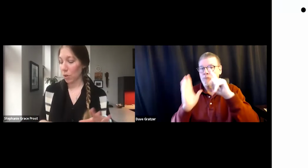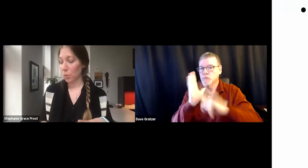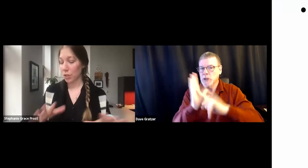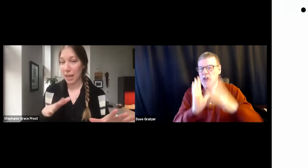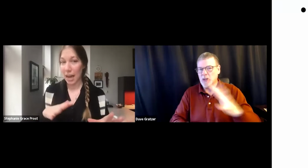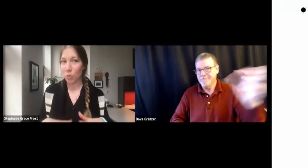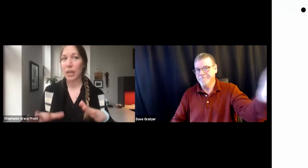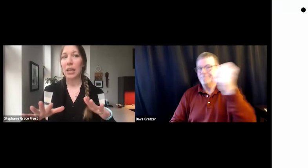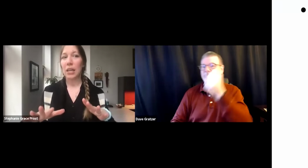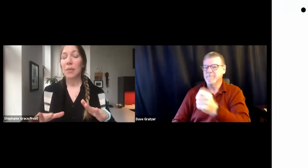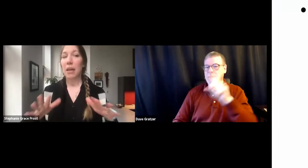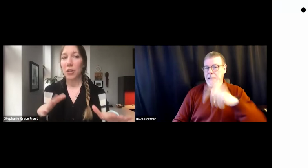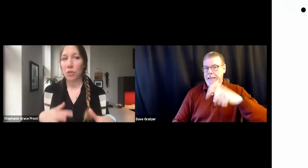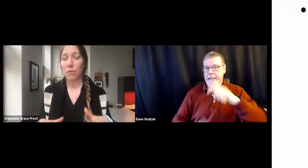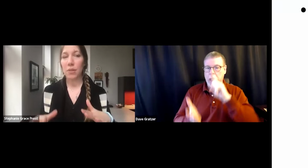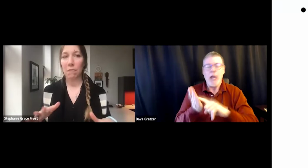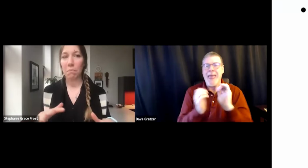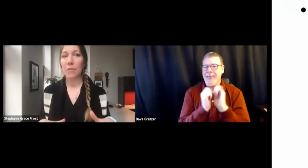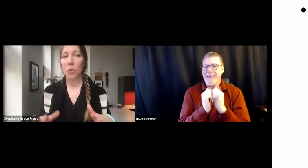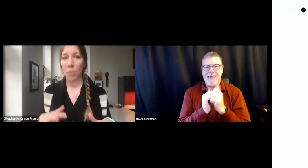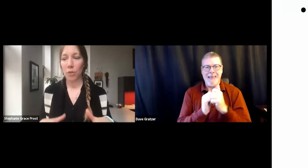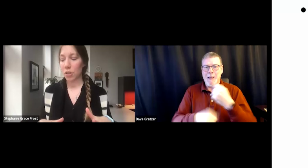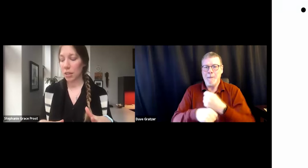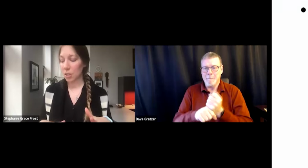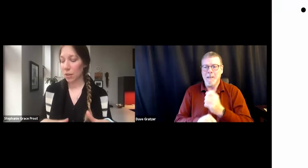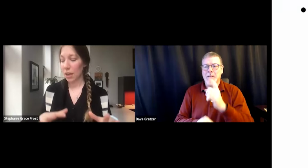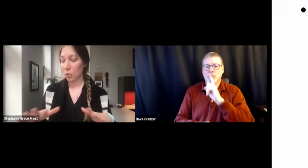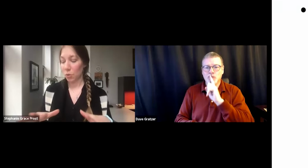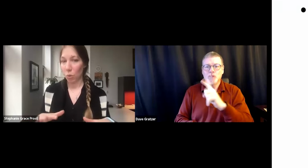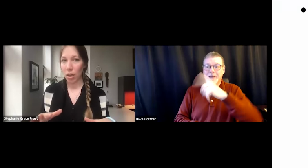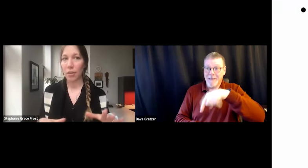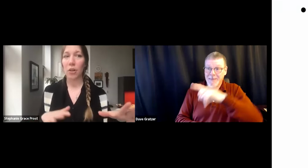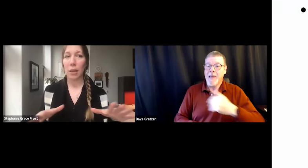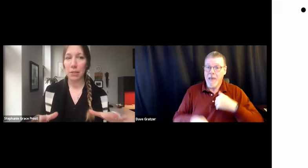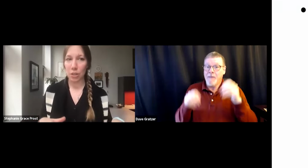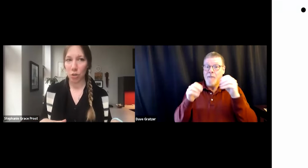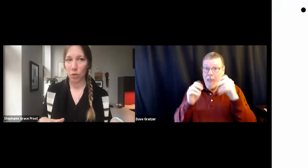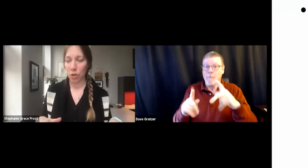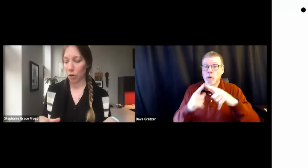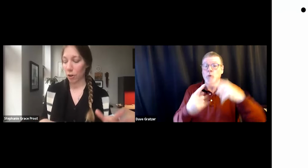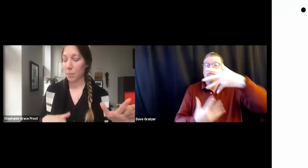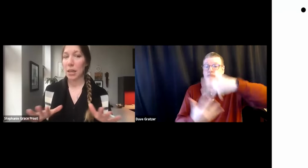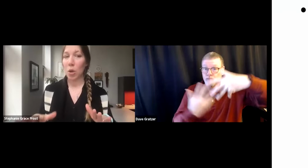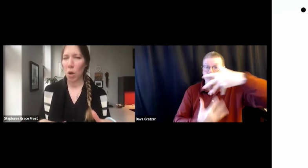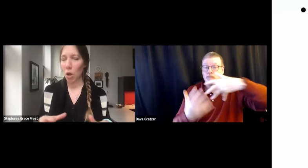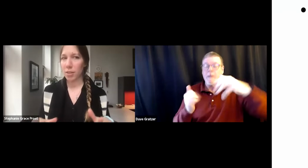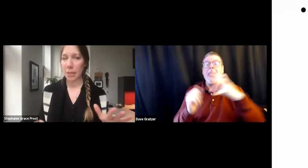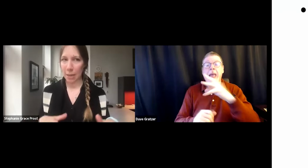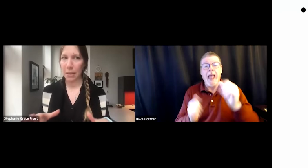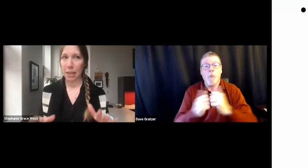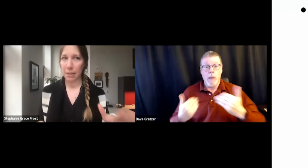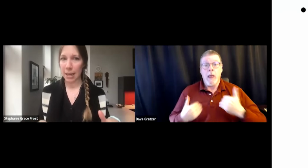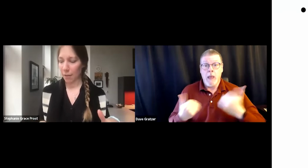community-based supports, which is how do we make sure that folks have meaningful opportunities to engage with one another and potentially with younger groups while